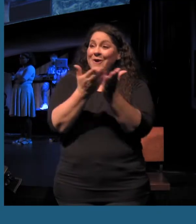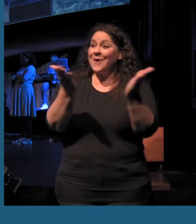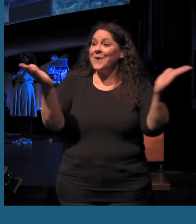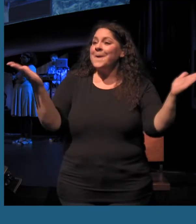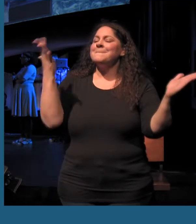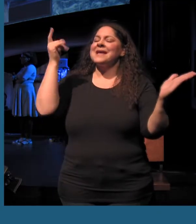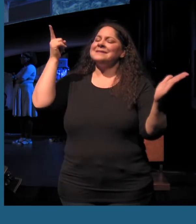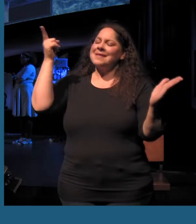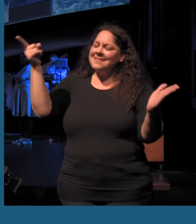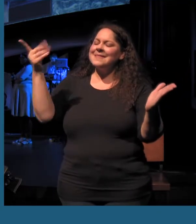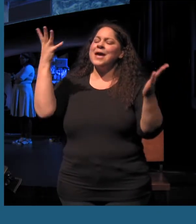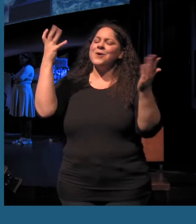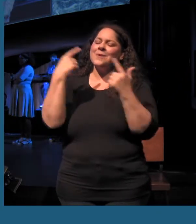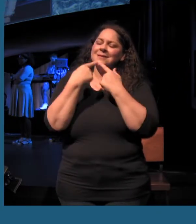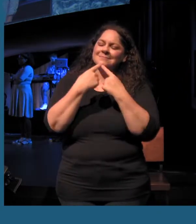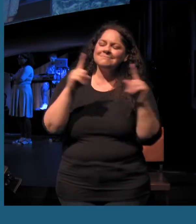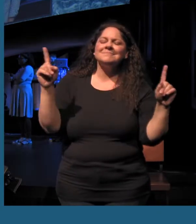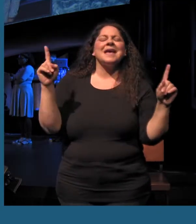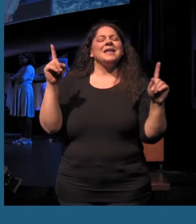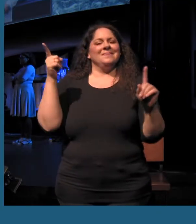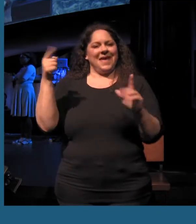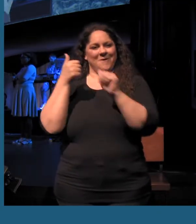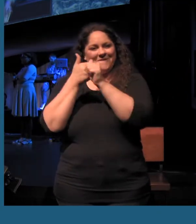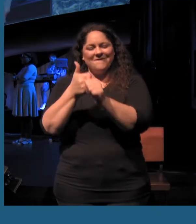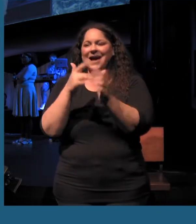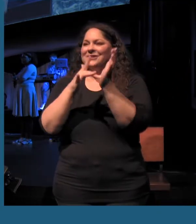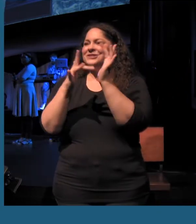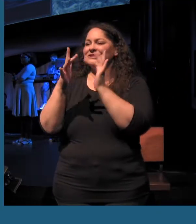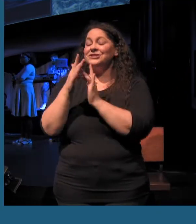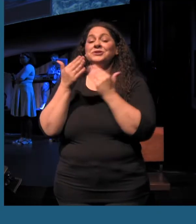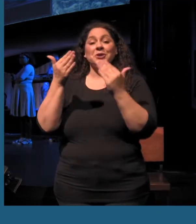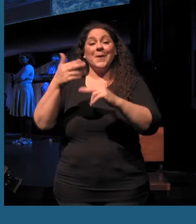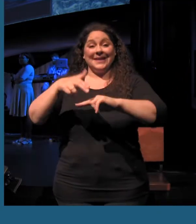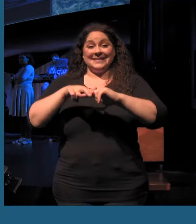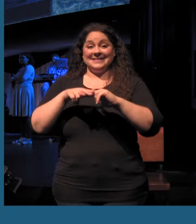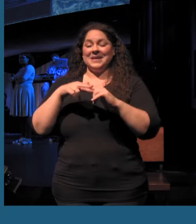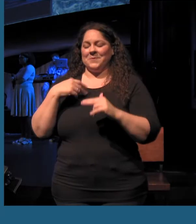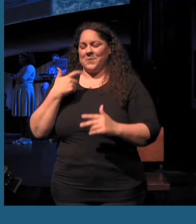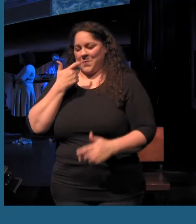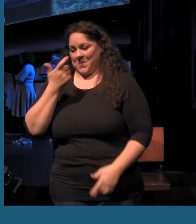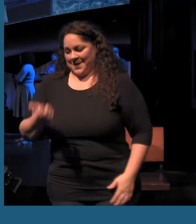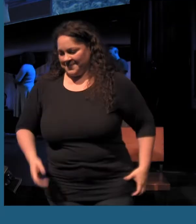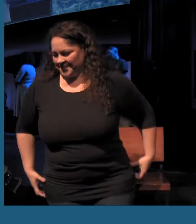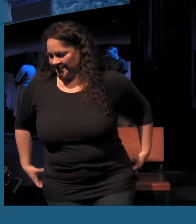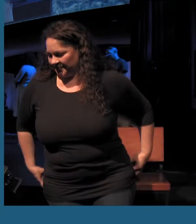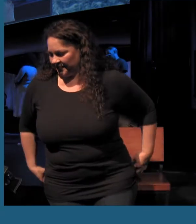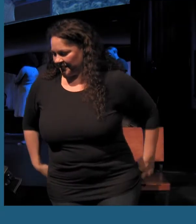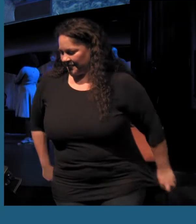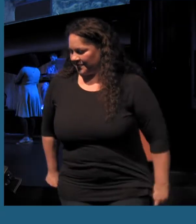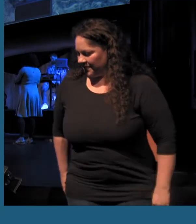going to follow Jesus, no turning back. So you can go ahead and be seated as we baptize today.